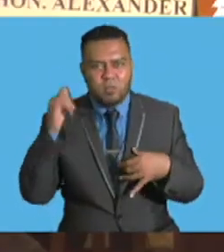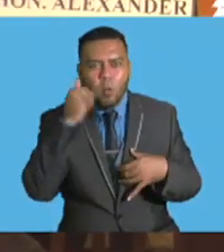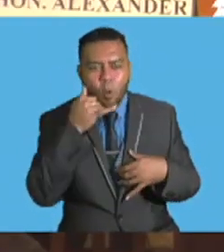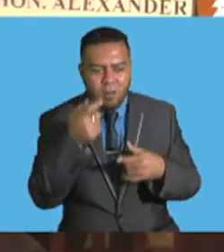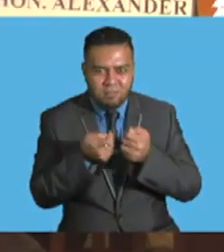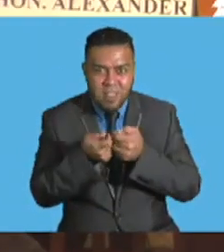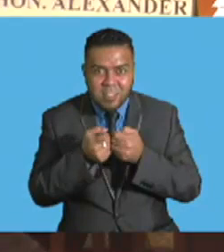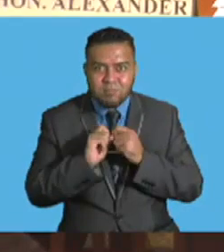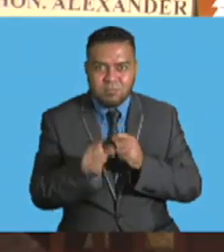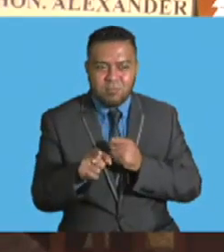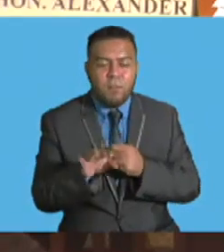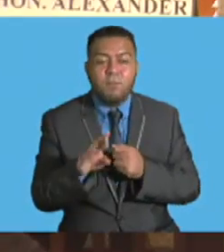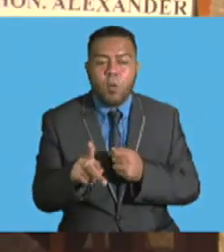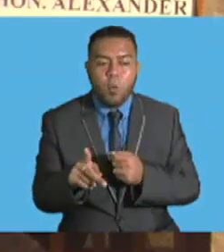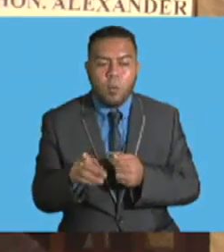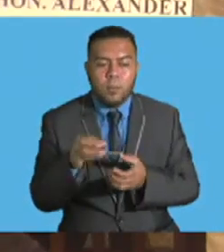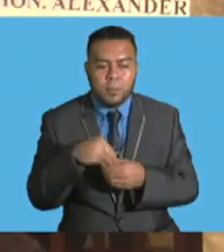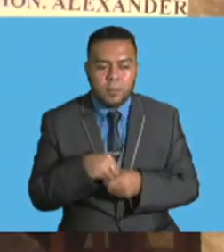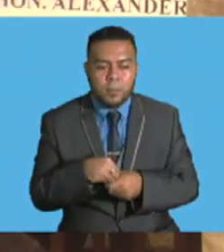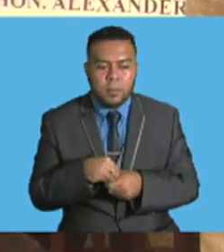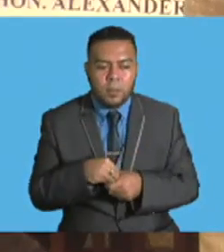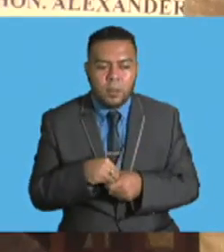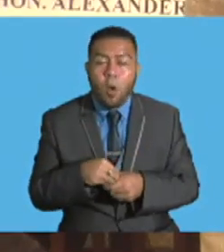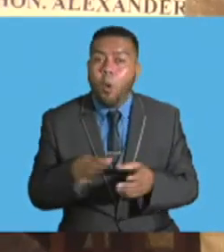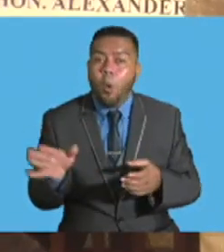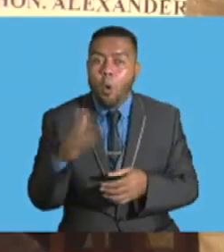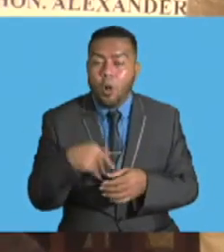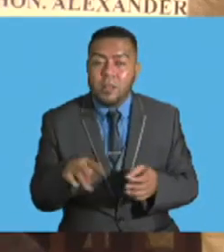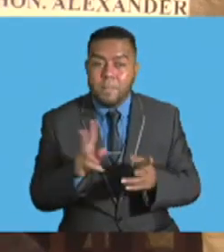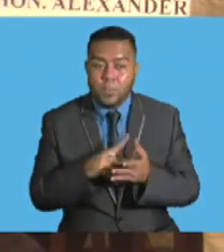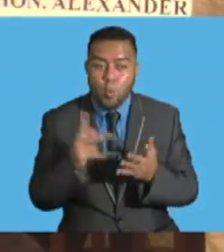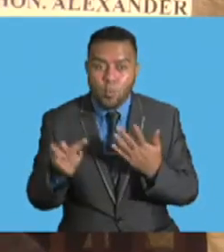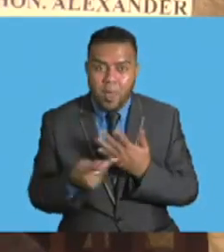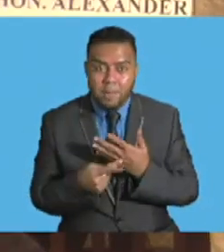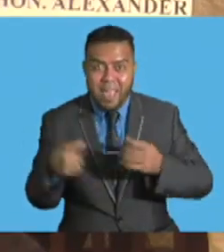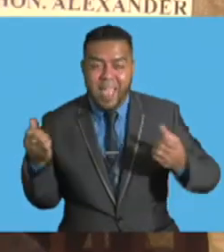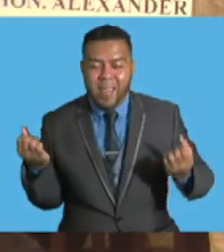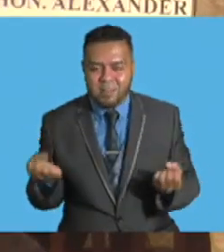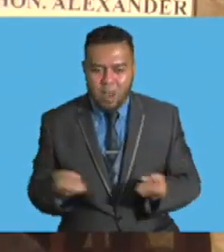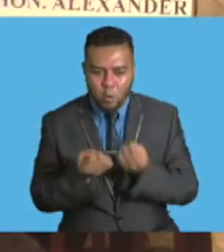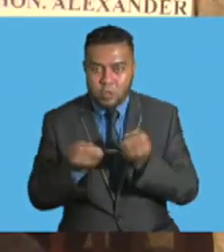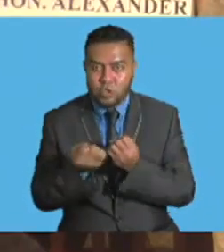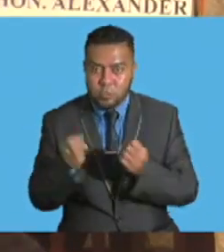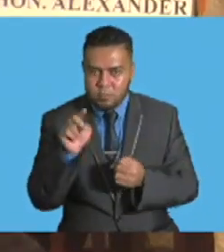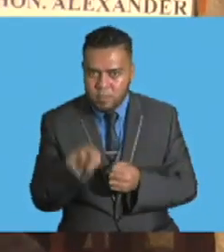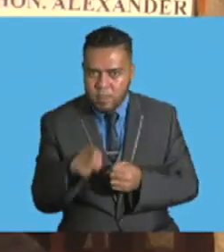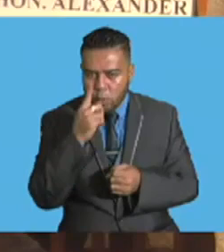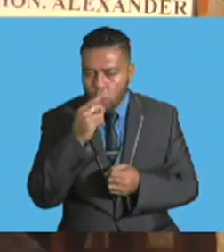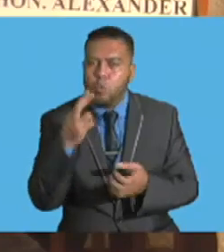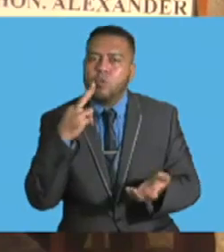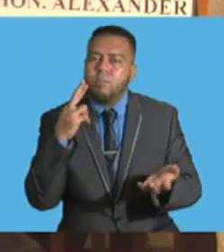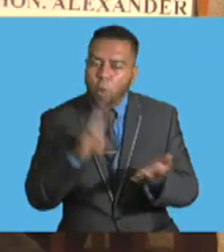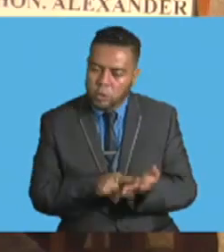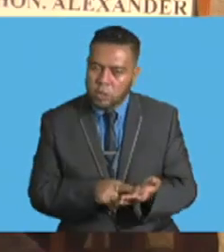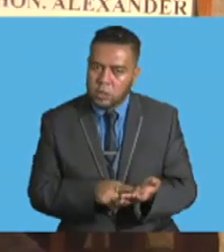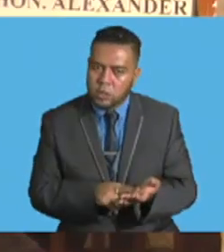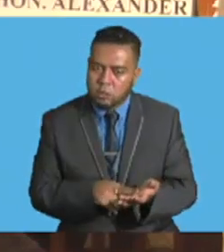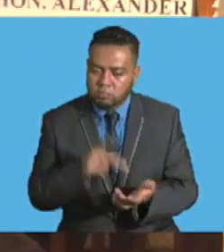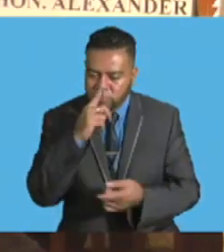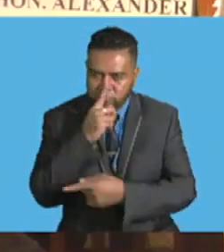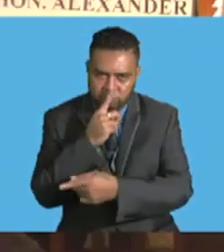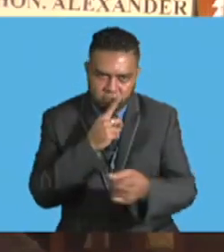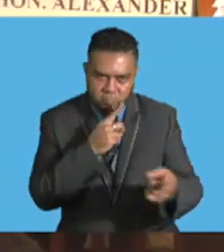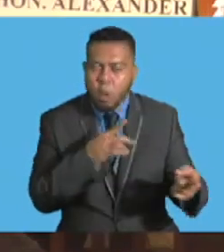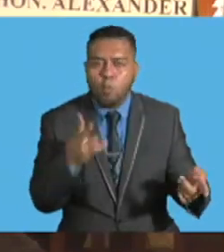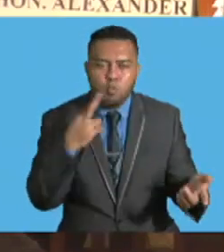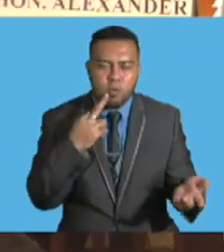in 2017. All these programs encouraged victims to report these matters, which